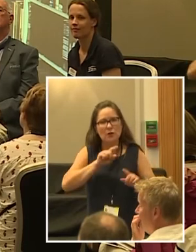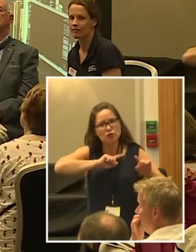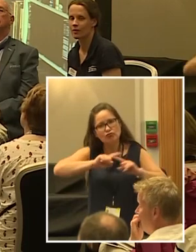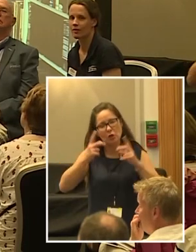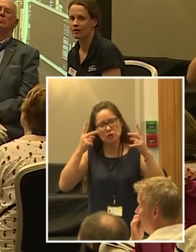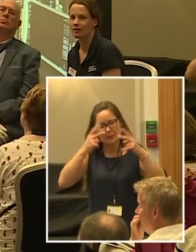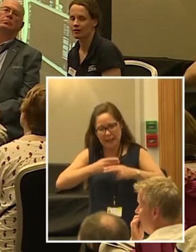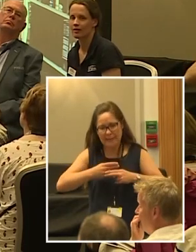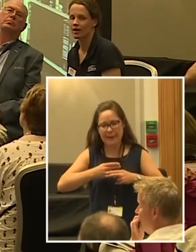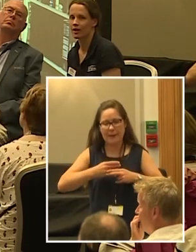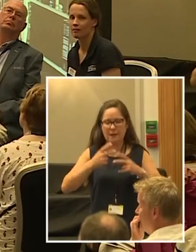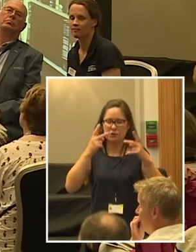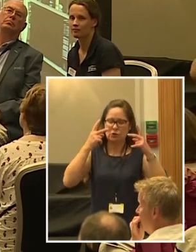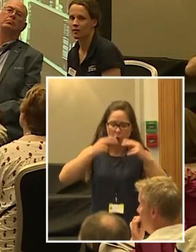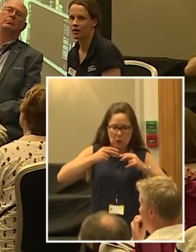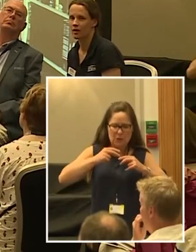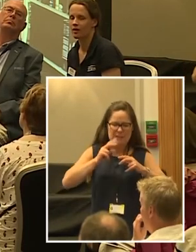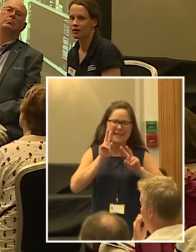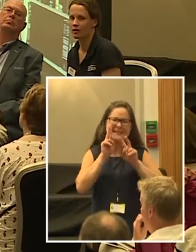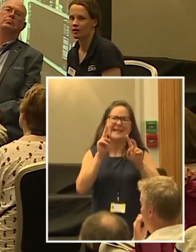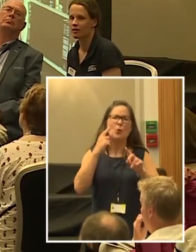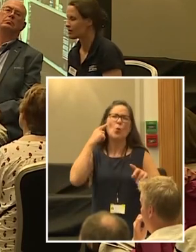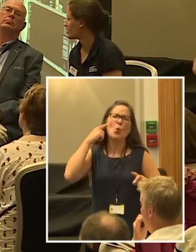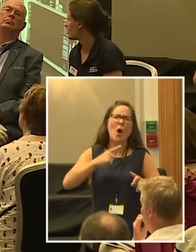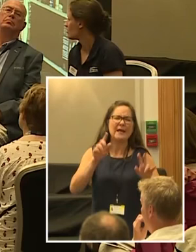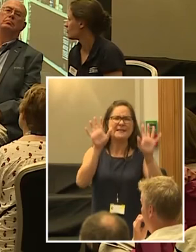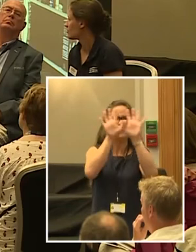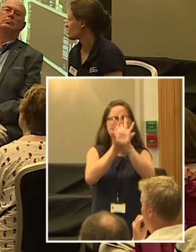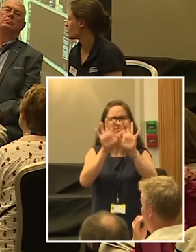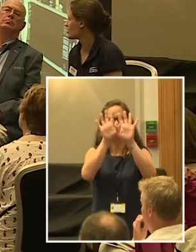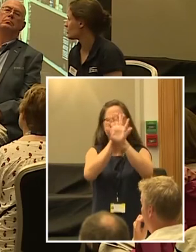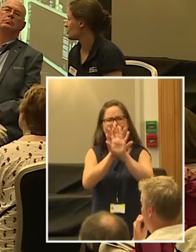like a white fog. Yes. The room is white.